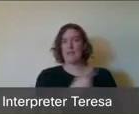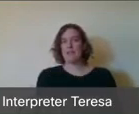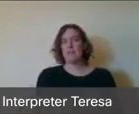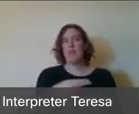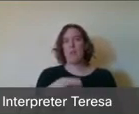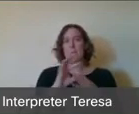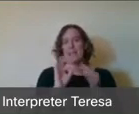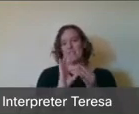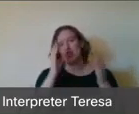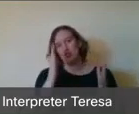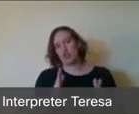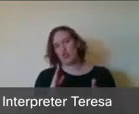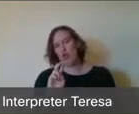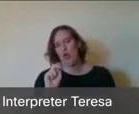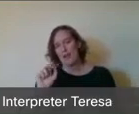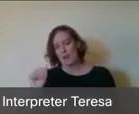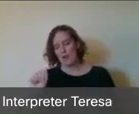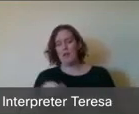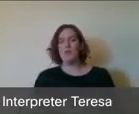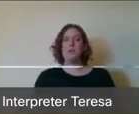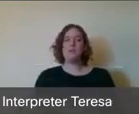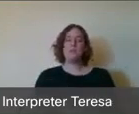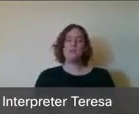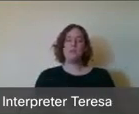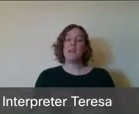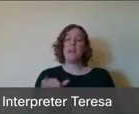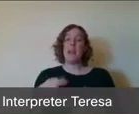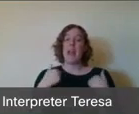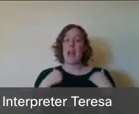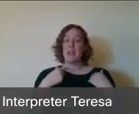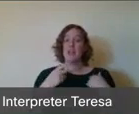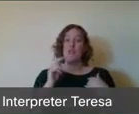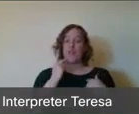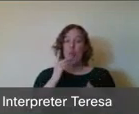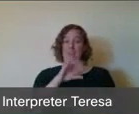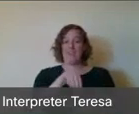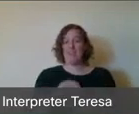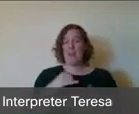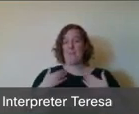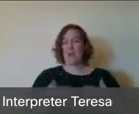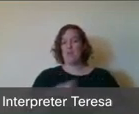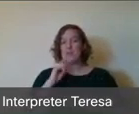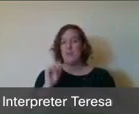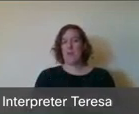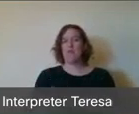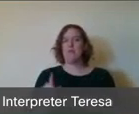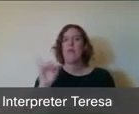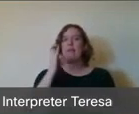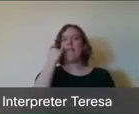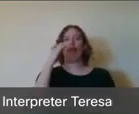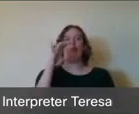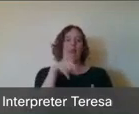RNA vaccine. This vaccine has a protein in it that the body responds to as if it was